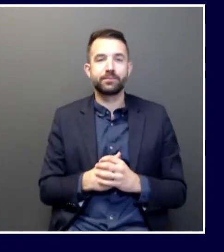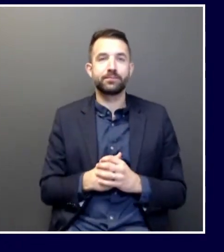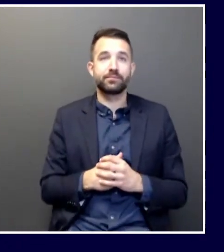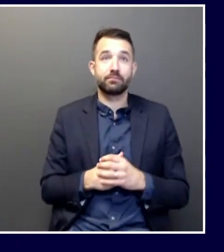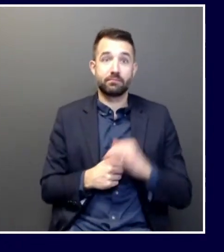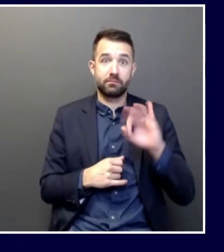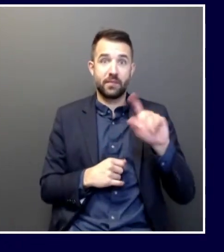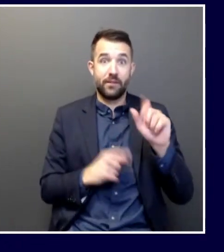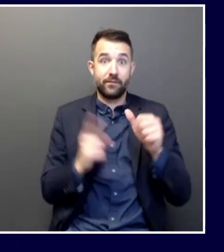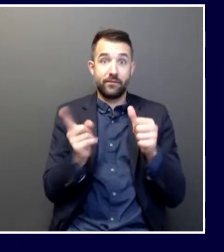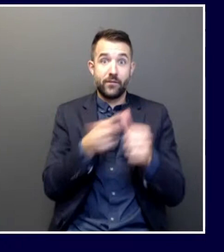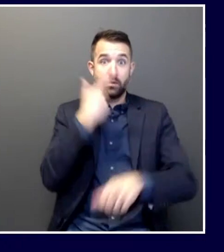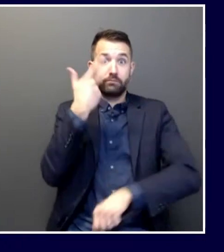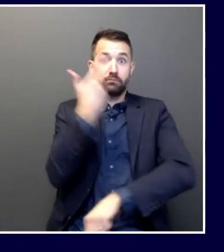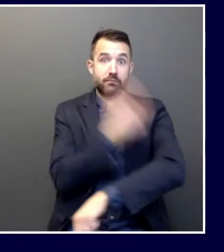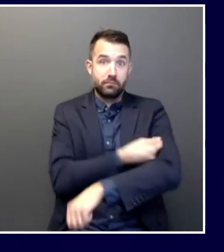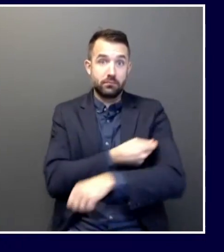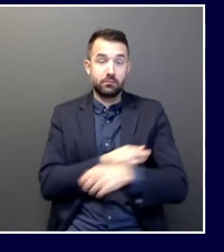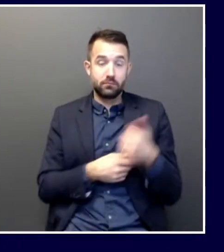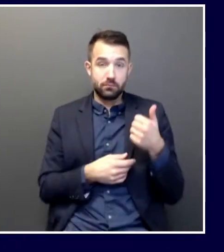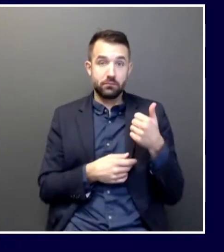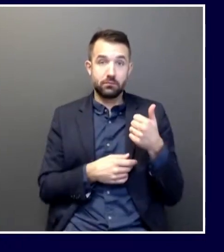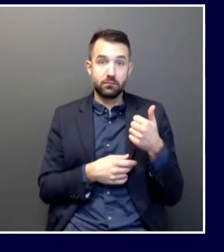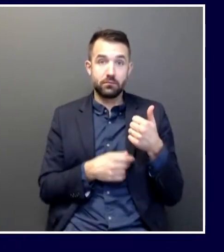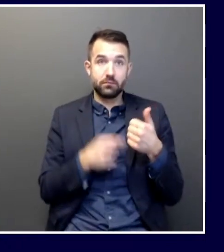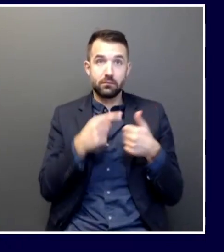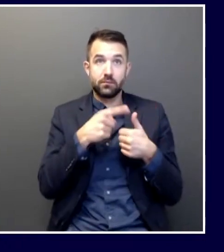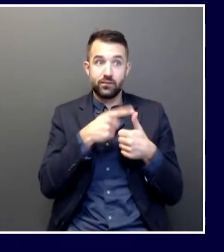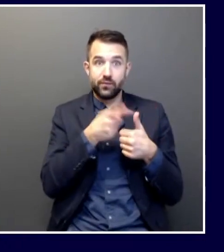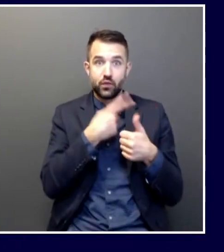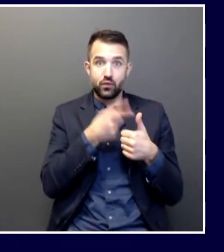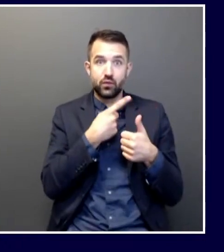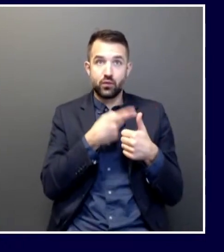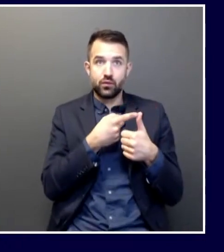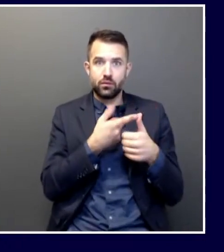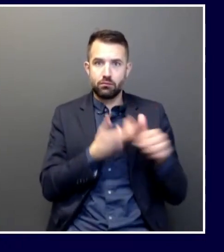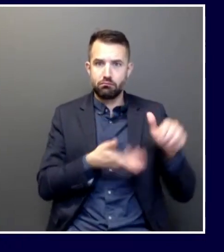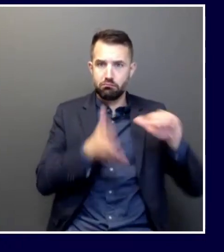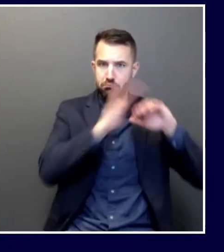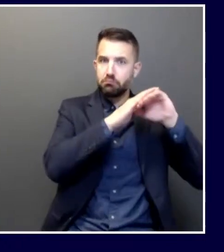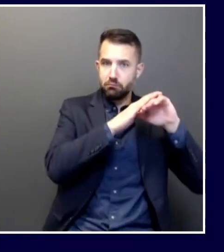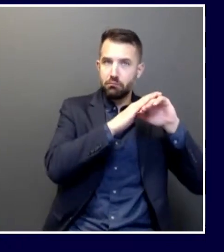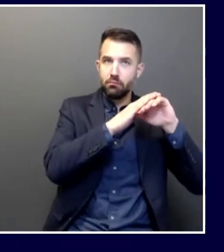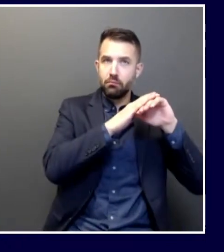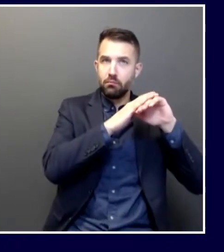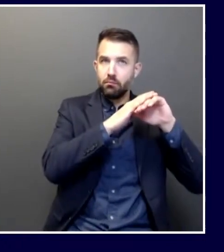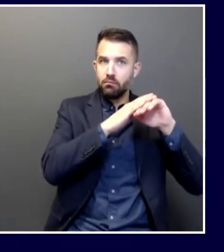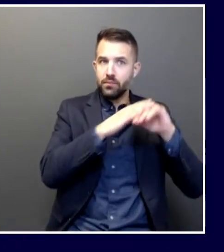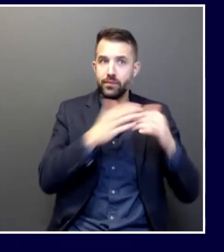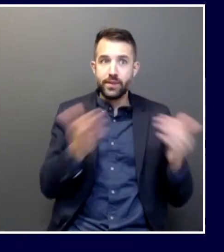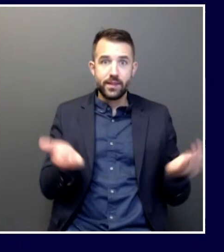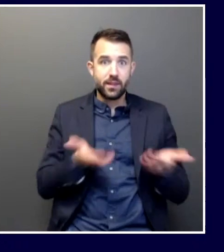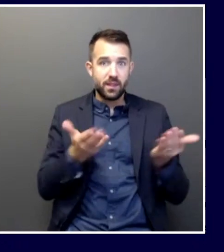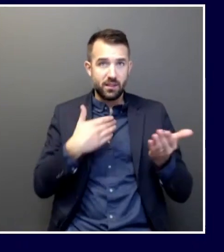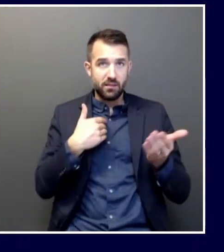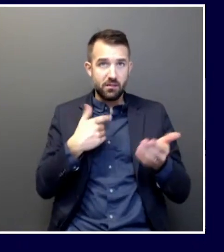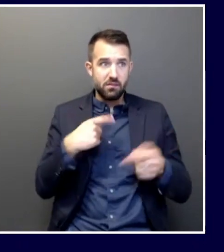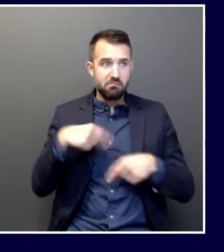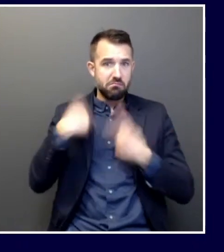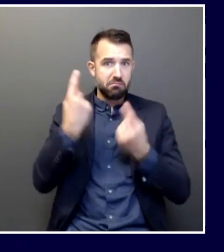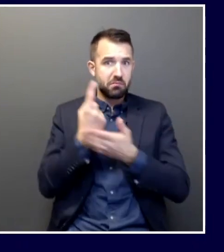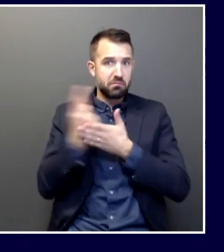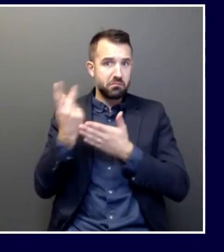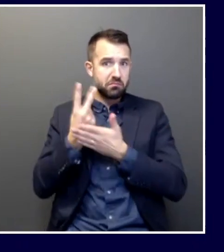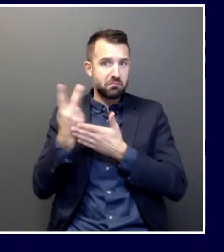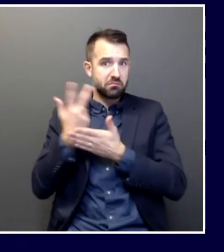the primary series of shots that have increased so much. That's been the state's goal, at least for a couple of weeks now, since we talked about boosters